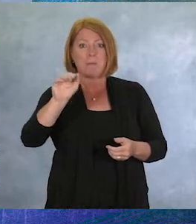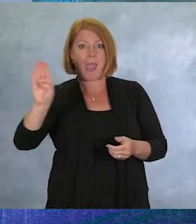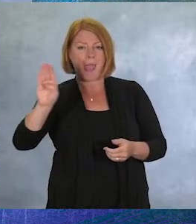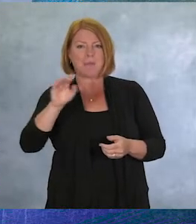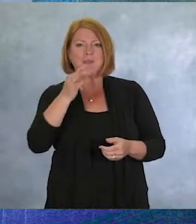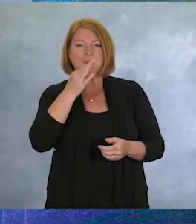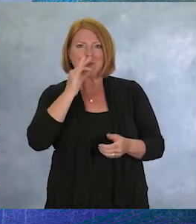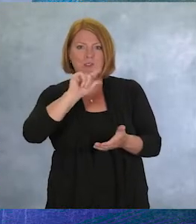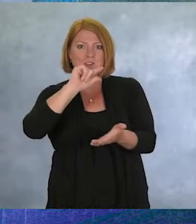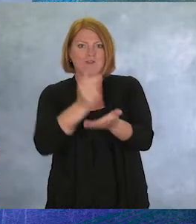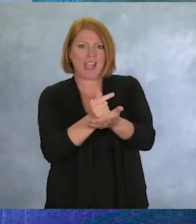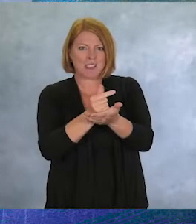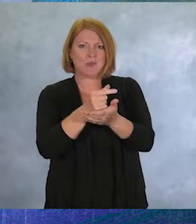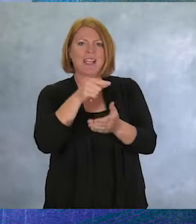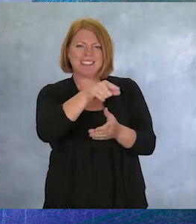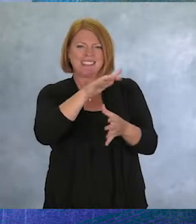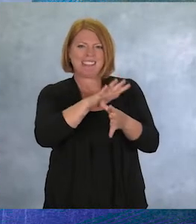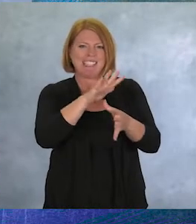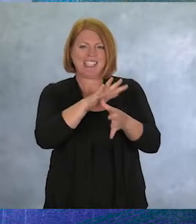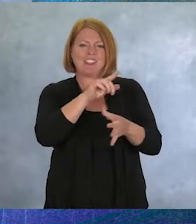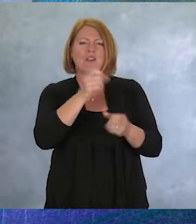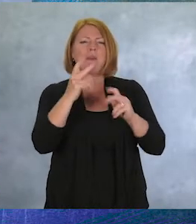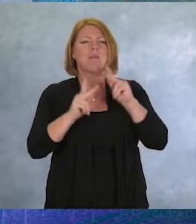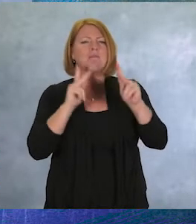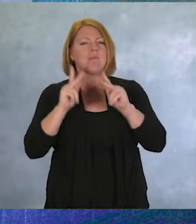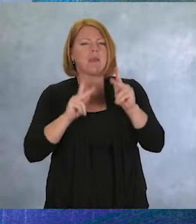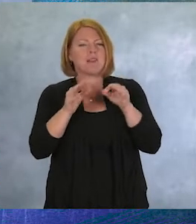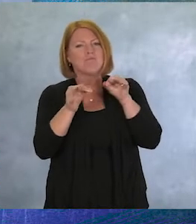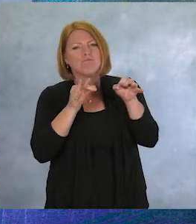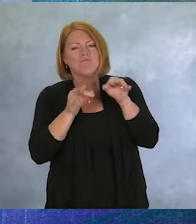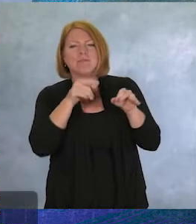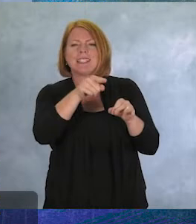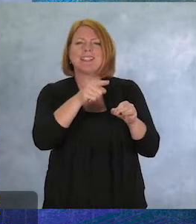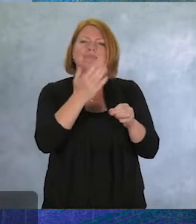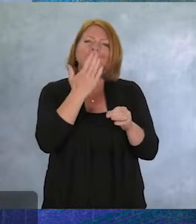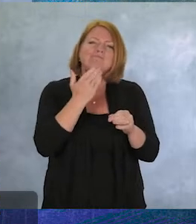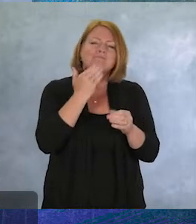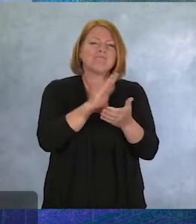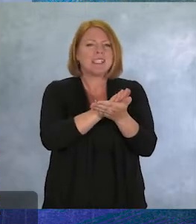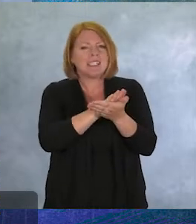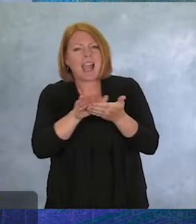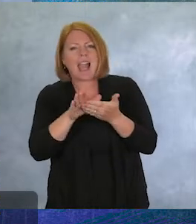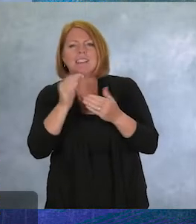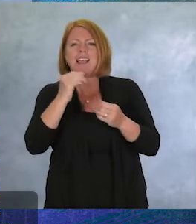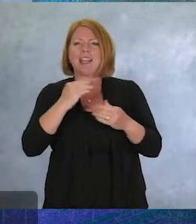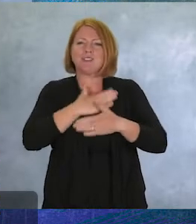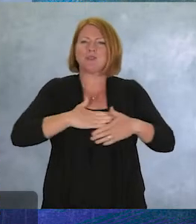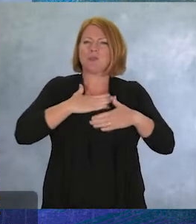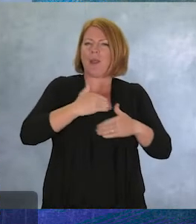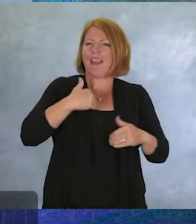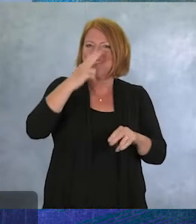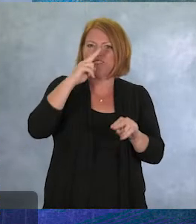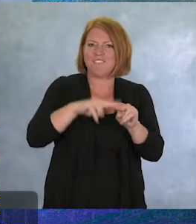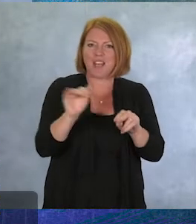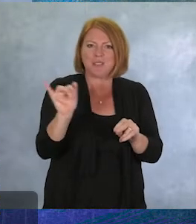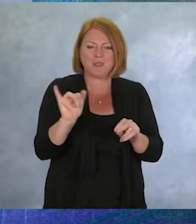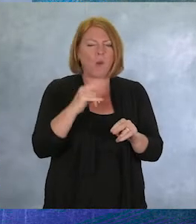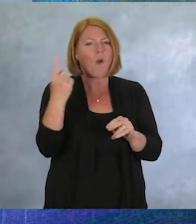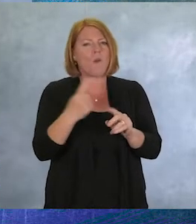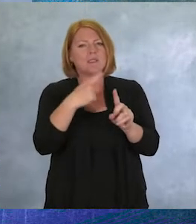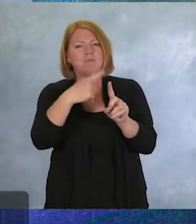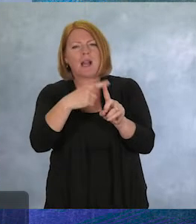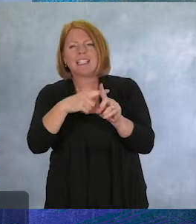graduating senior who is described as a kind and fun-loving person. He keeps a positive attitude and consistently does his